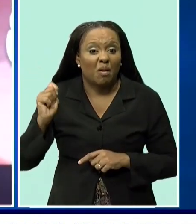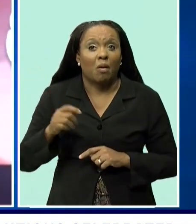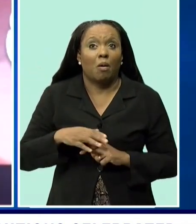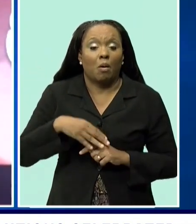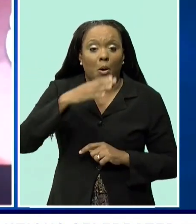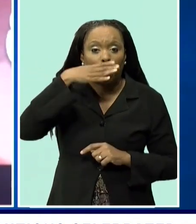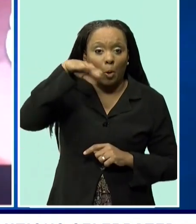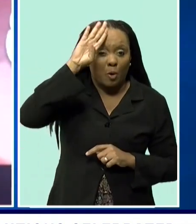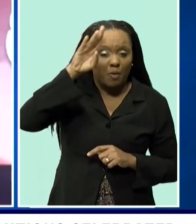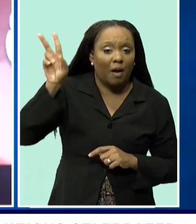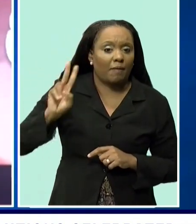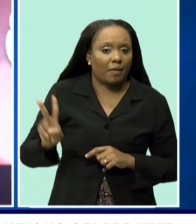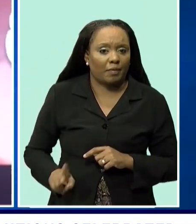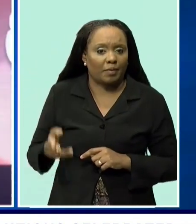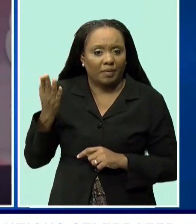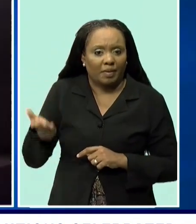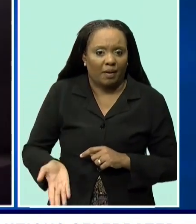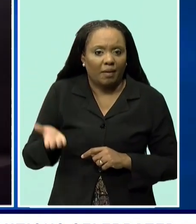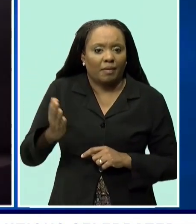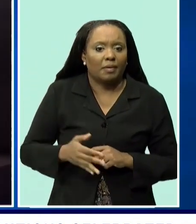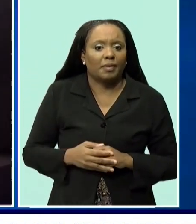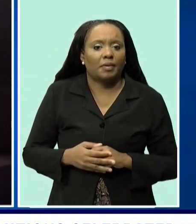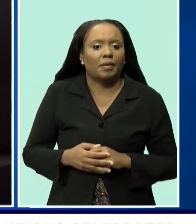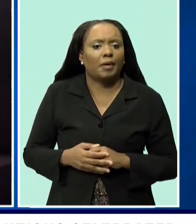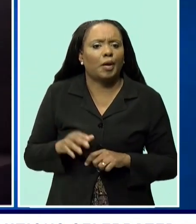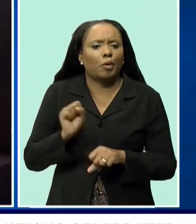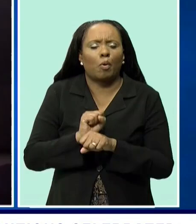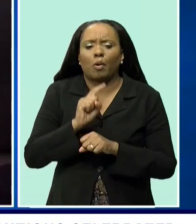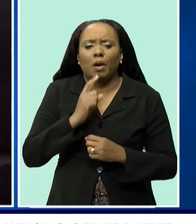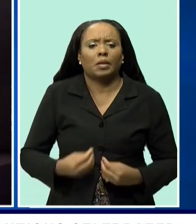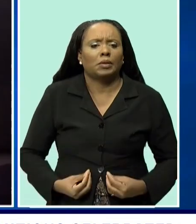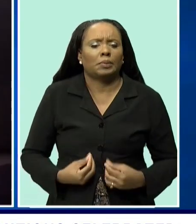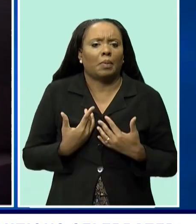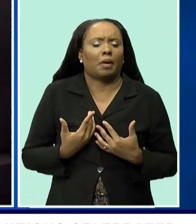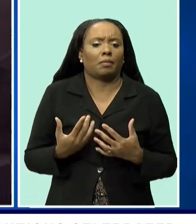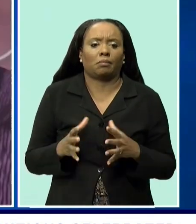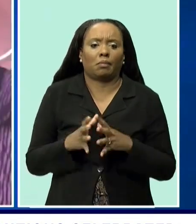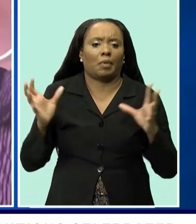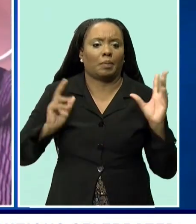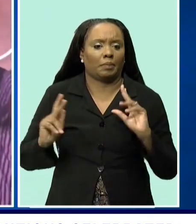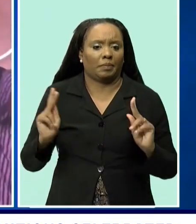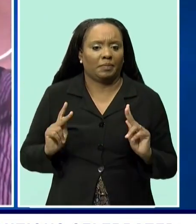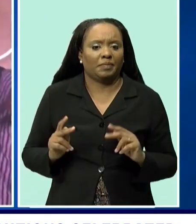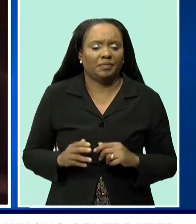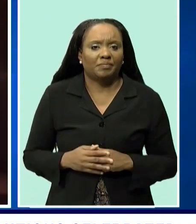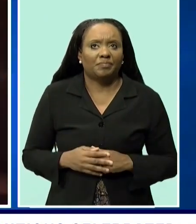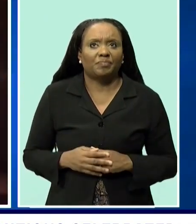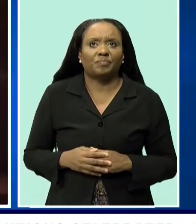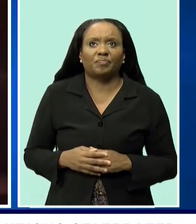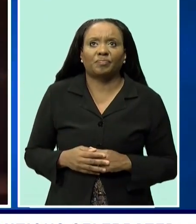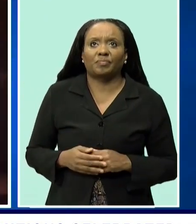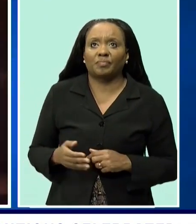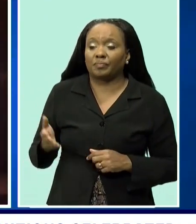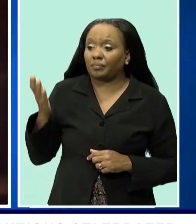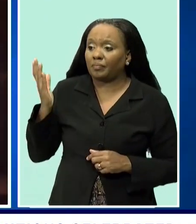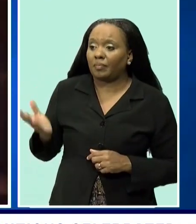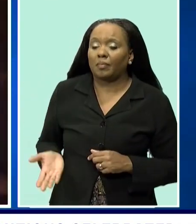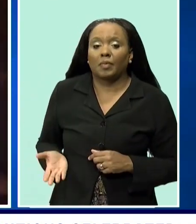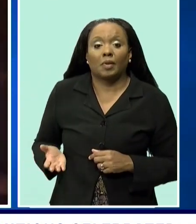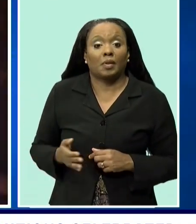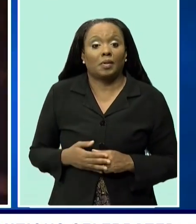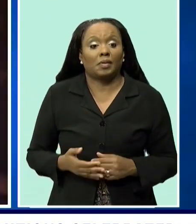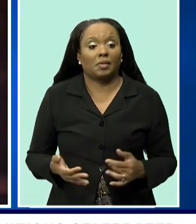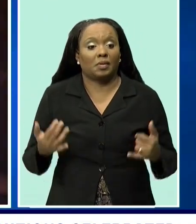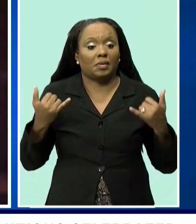for the tributes. Ms. Motley says Mr. Clark's work has inspired generations. I want publicly